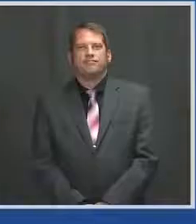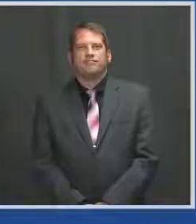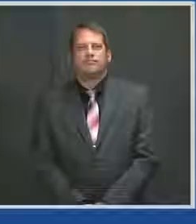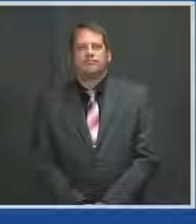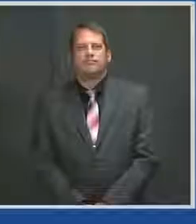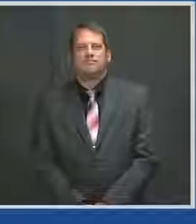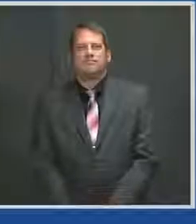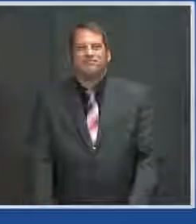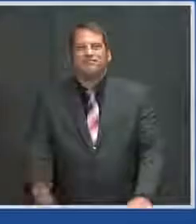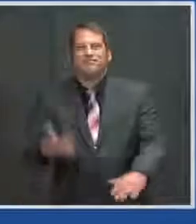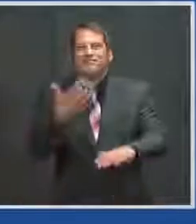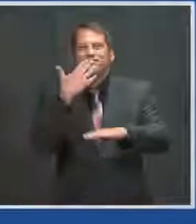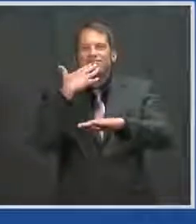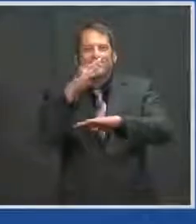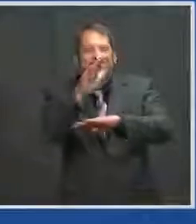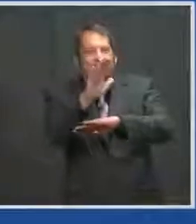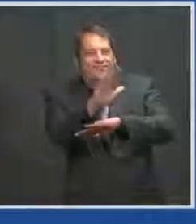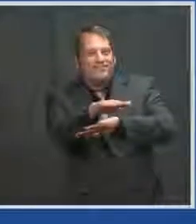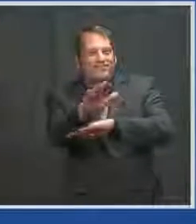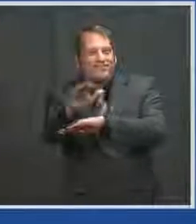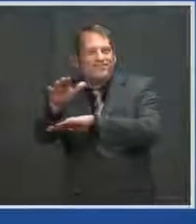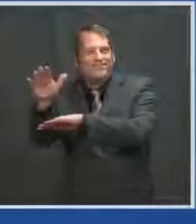Good afternoon. It's exactly 12.